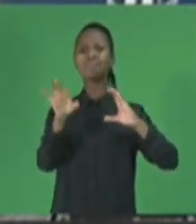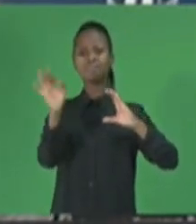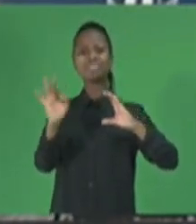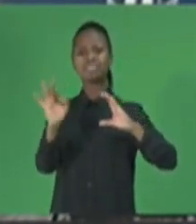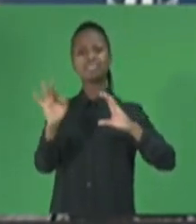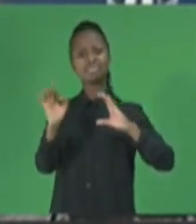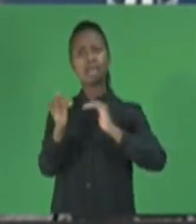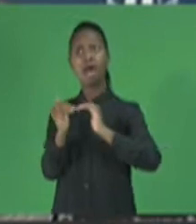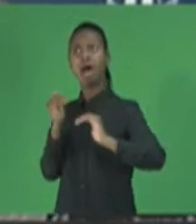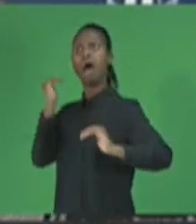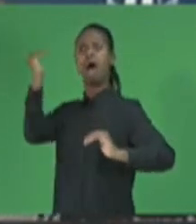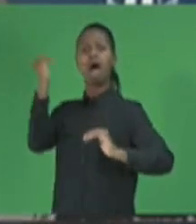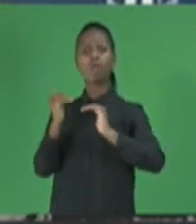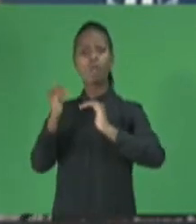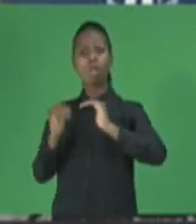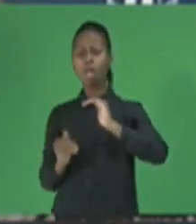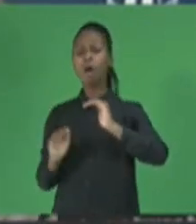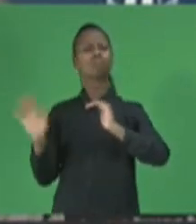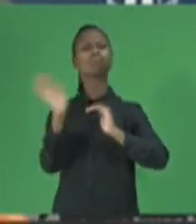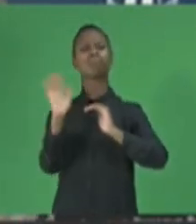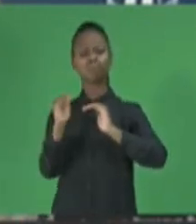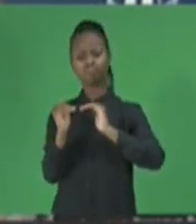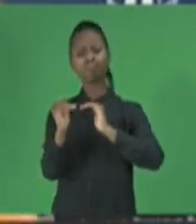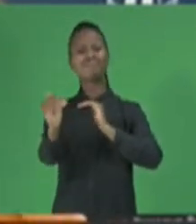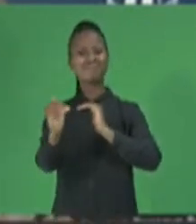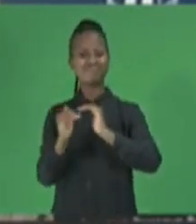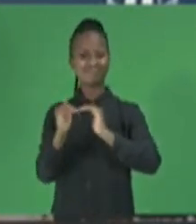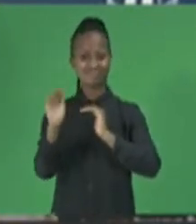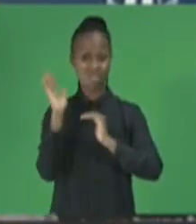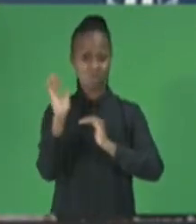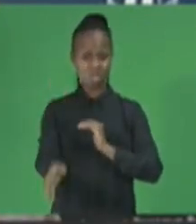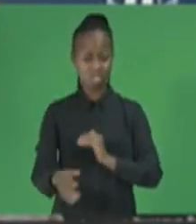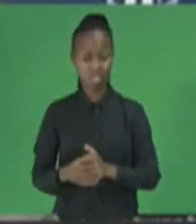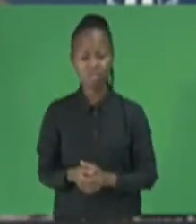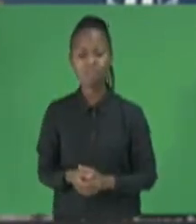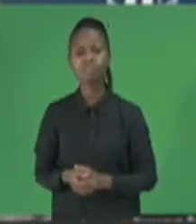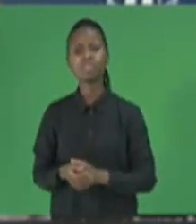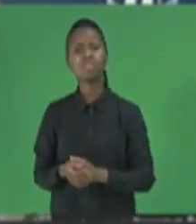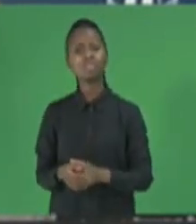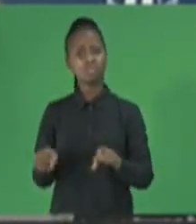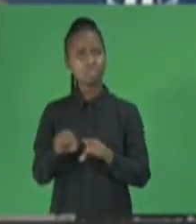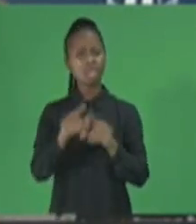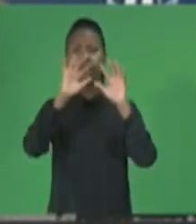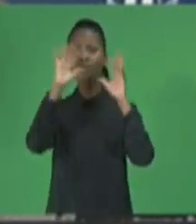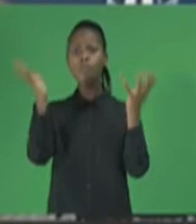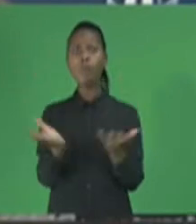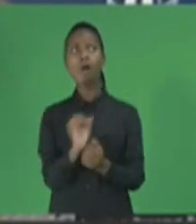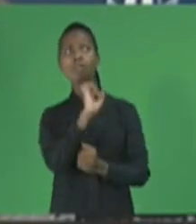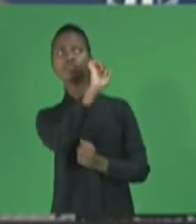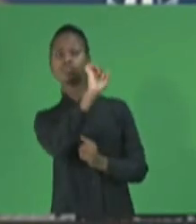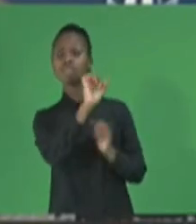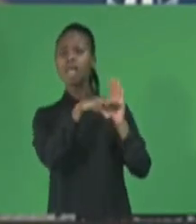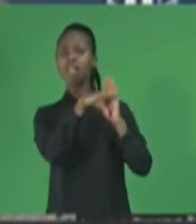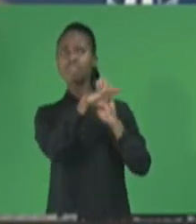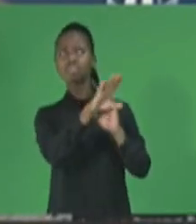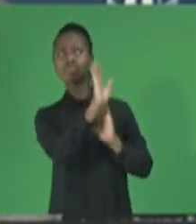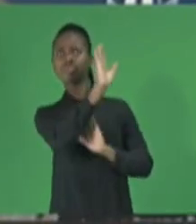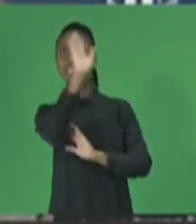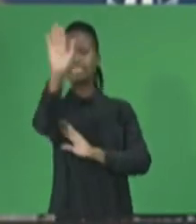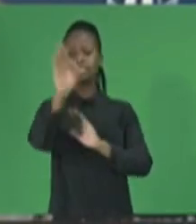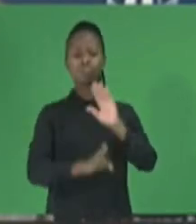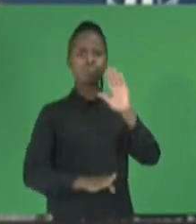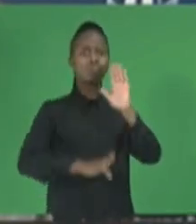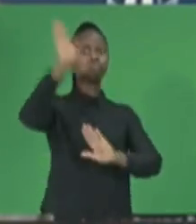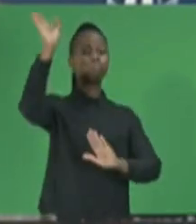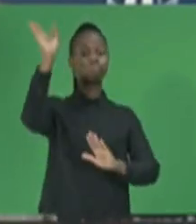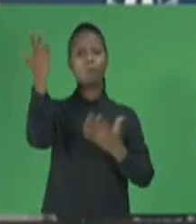4.5% level. And even as inflation was rising elsewhere in the world, we have seen inflation contained in South Africa. We